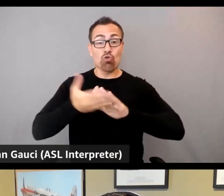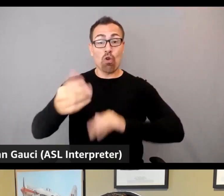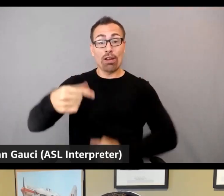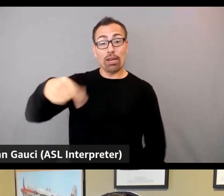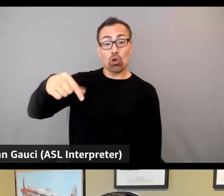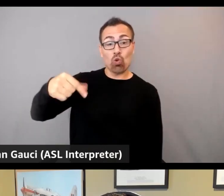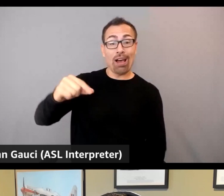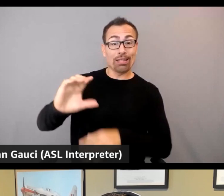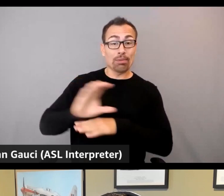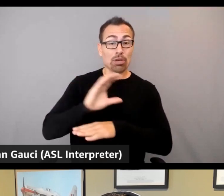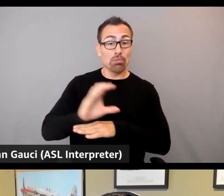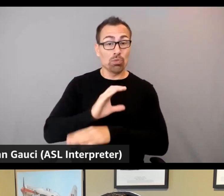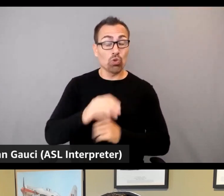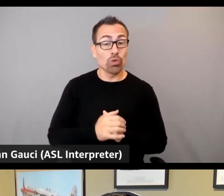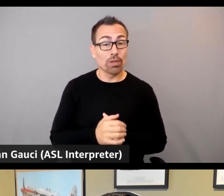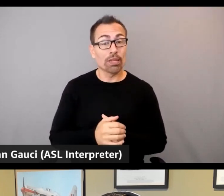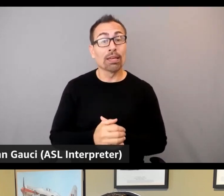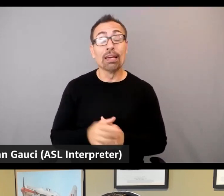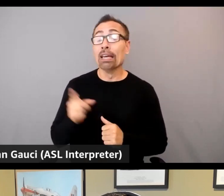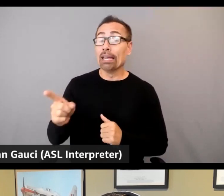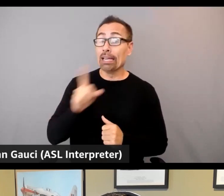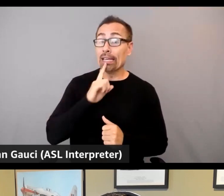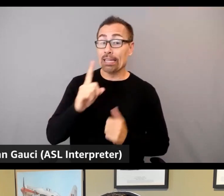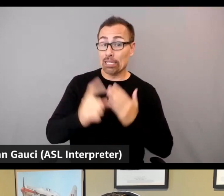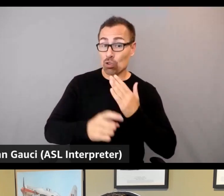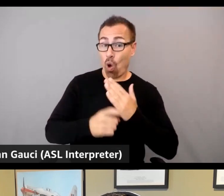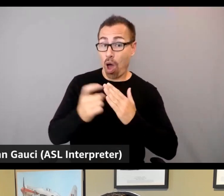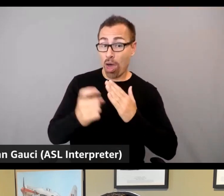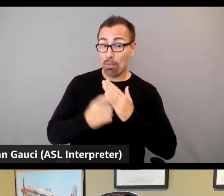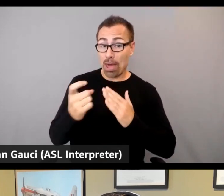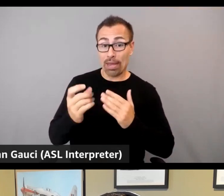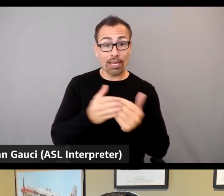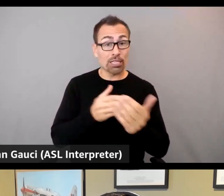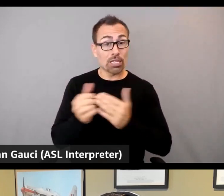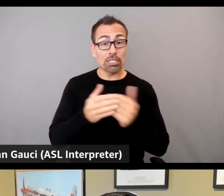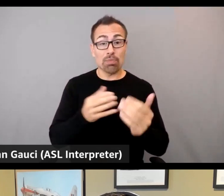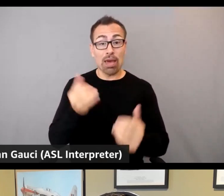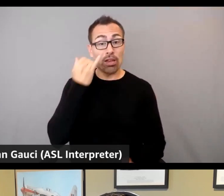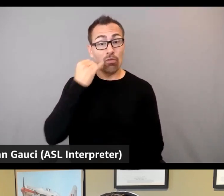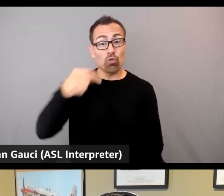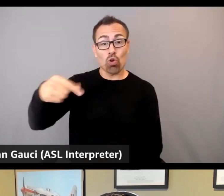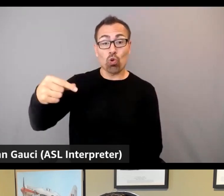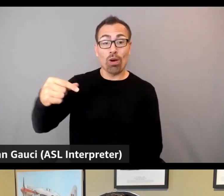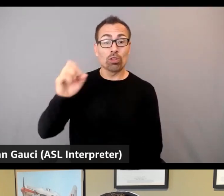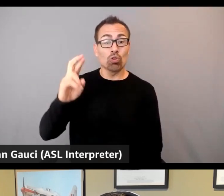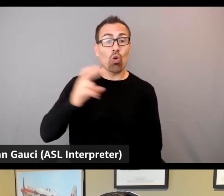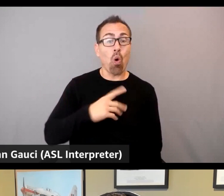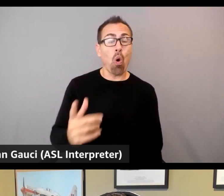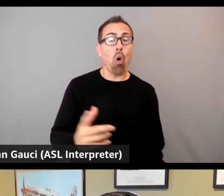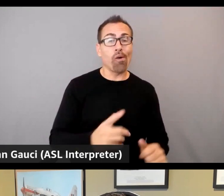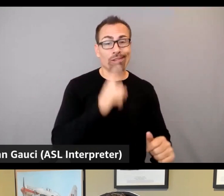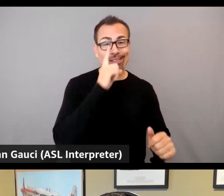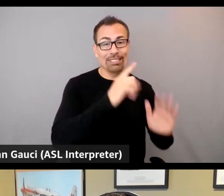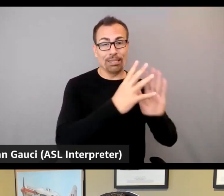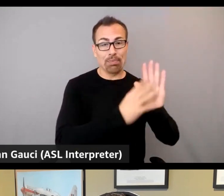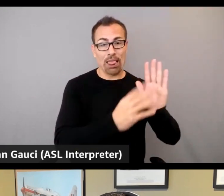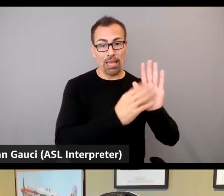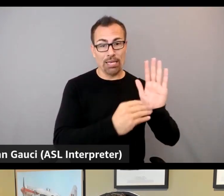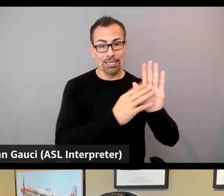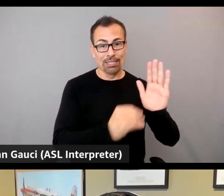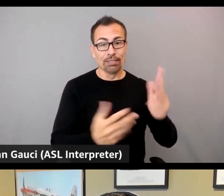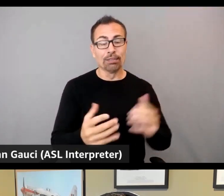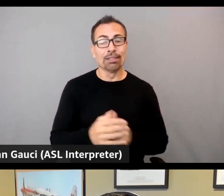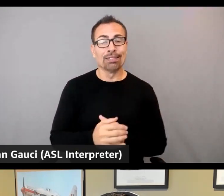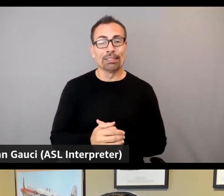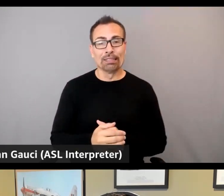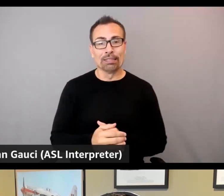big feature of PennyLane, it is automatically differentiable, whether you're on quantum hardware or in simulation. And sorry